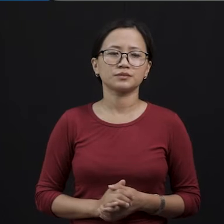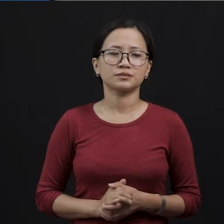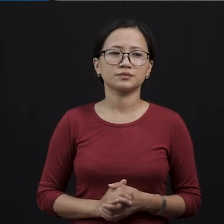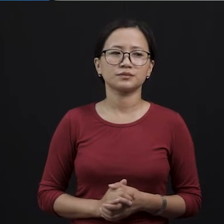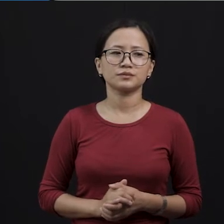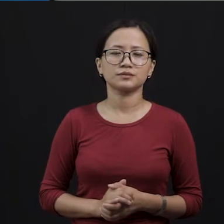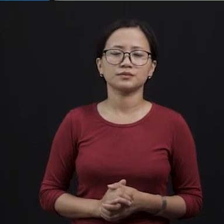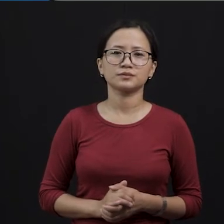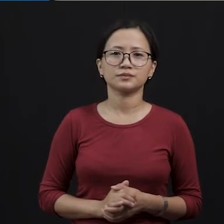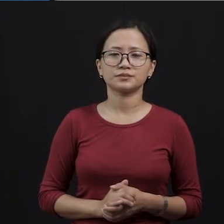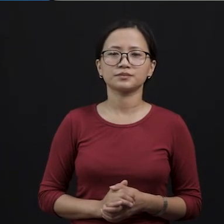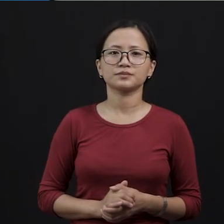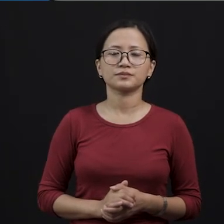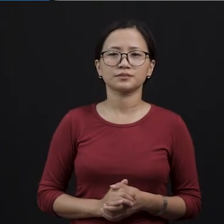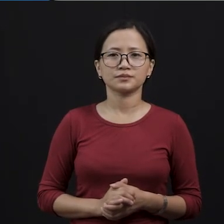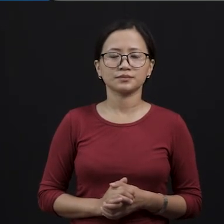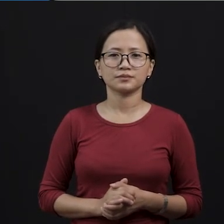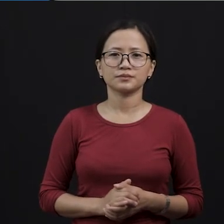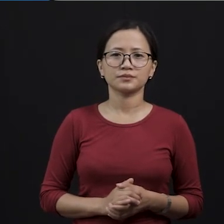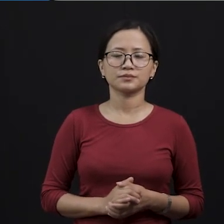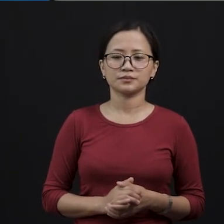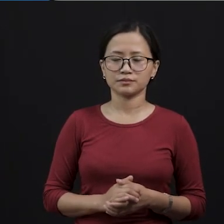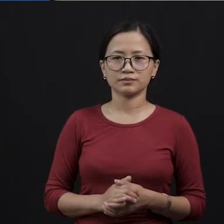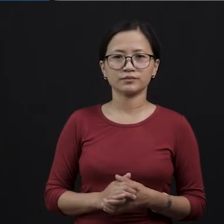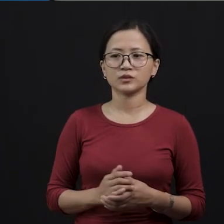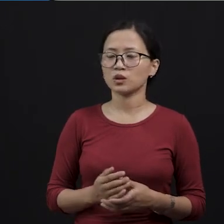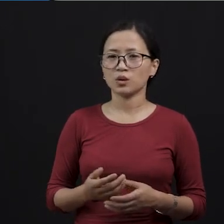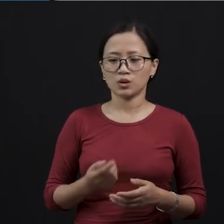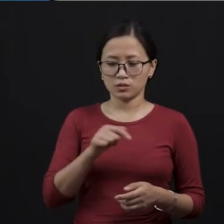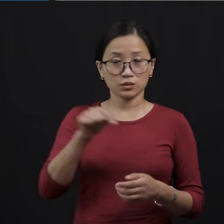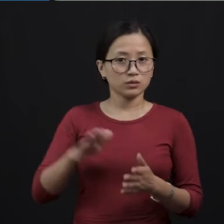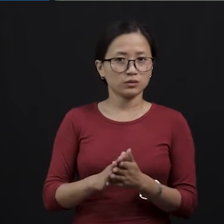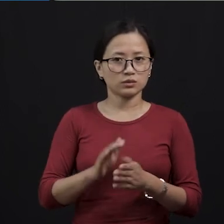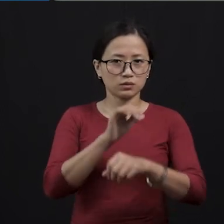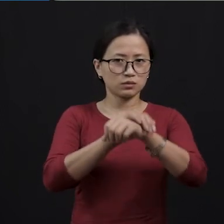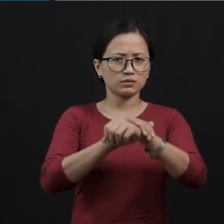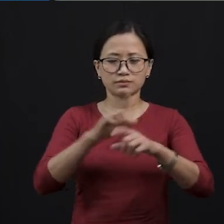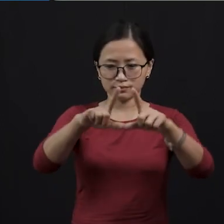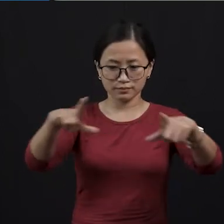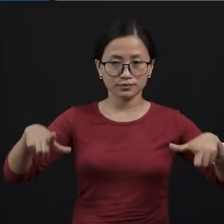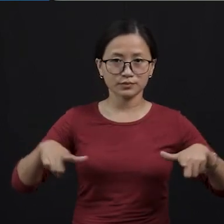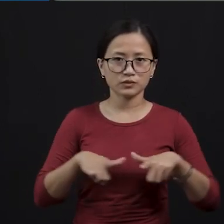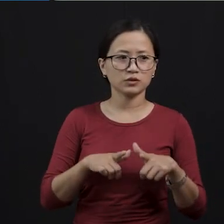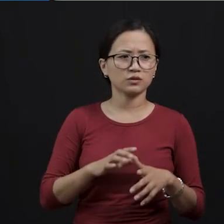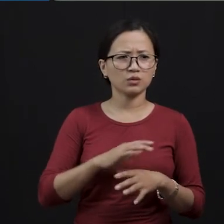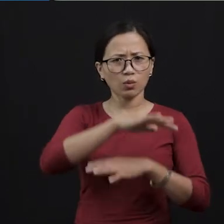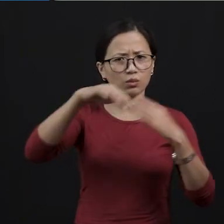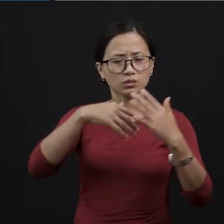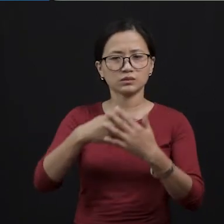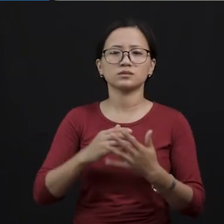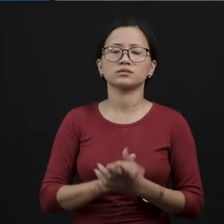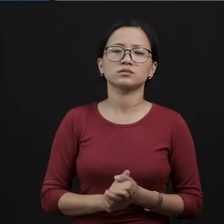Derrestrial. Terrestrial. Terrestrial habitat means the habitat which is on land. Okay, all these examples, forest,